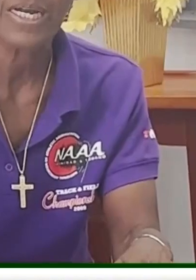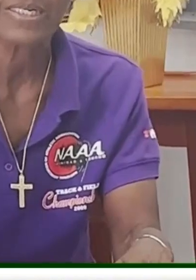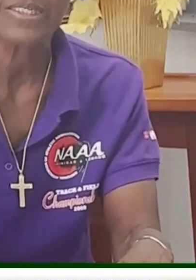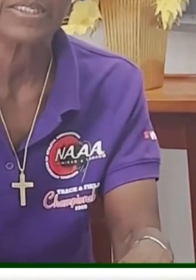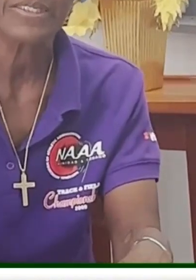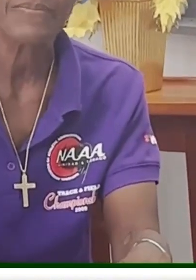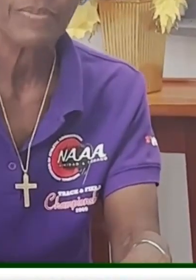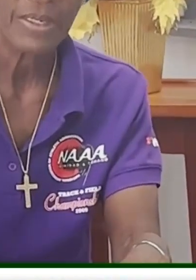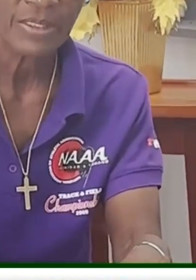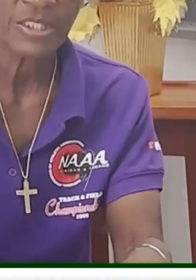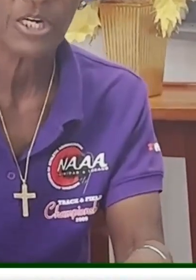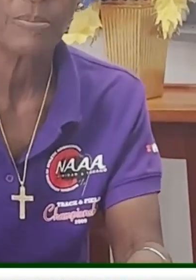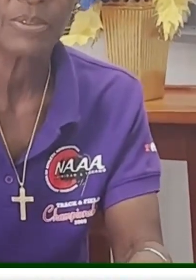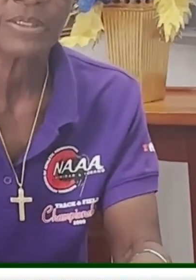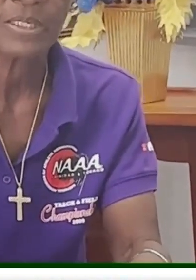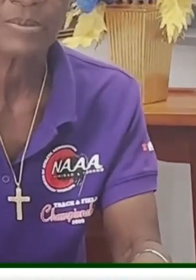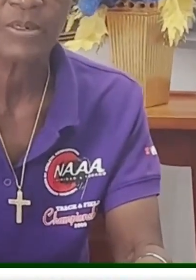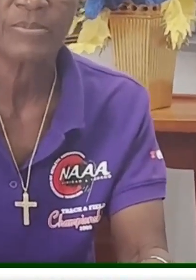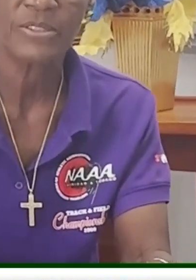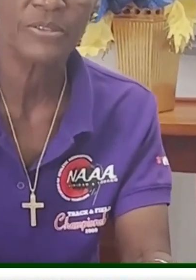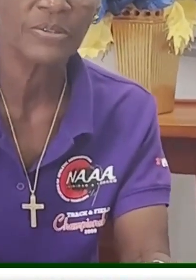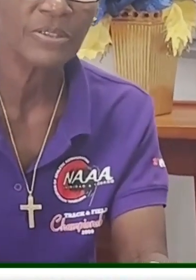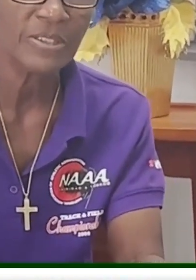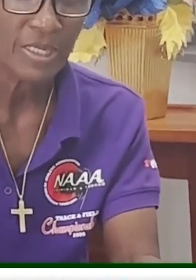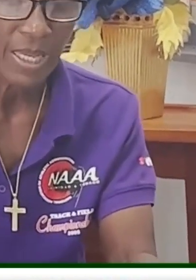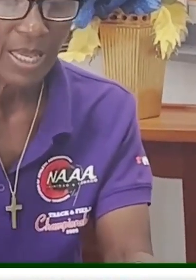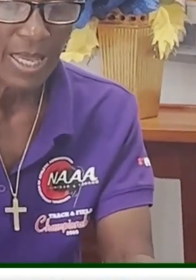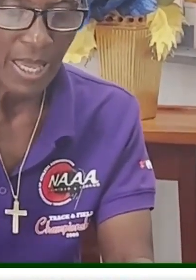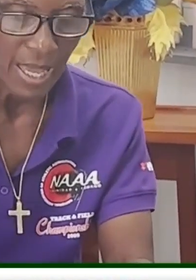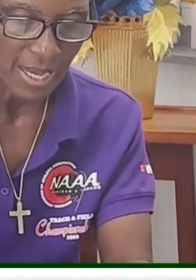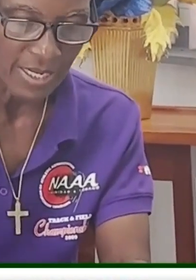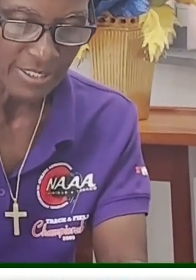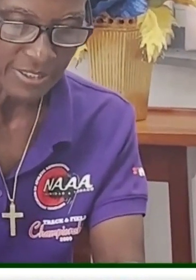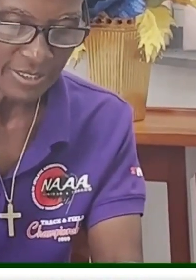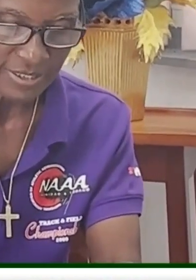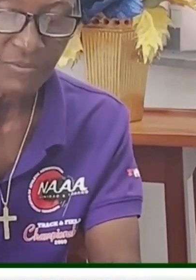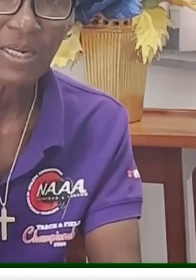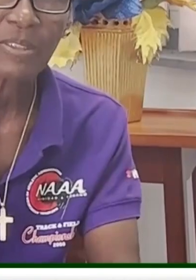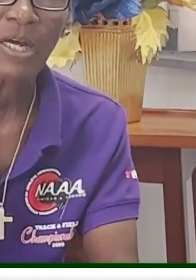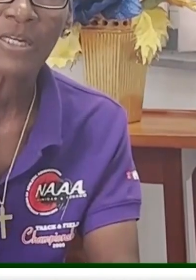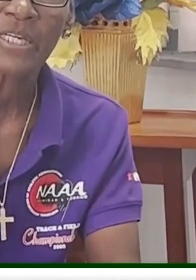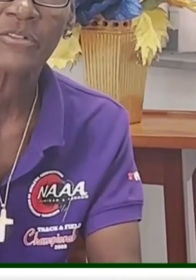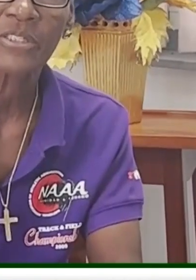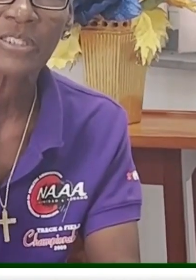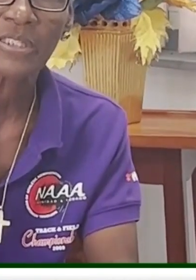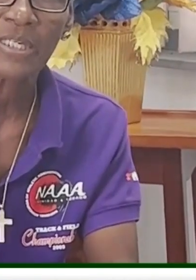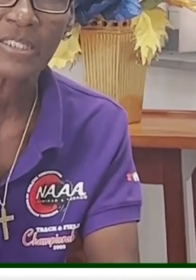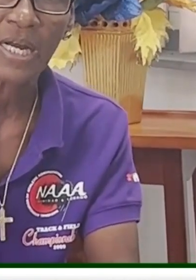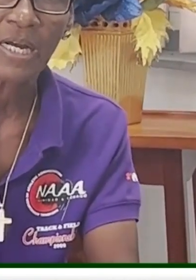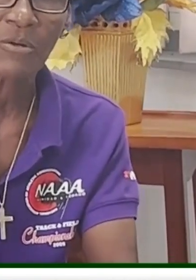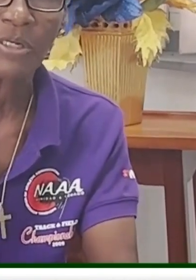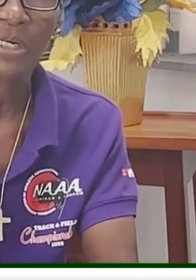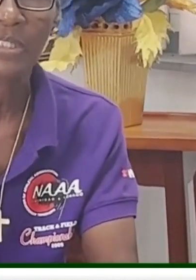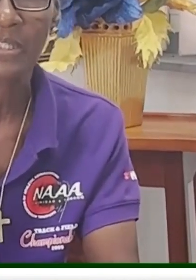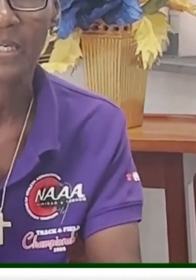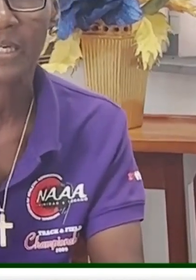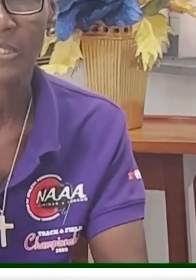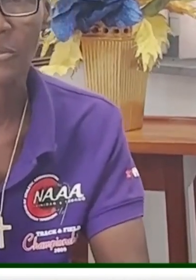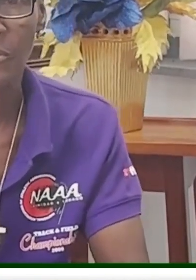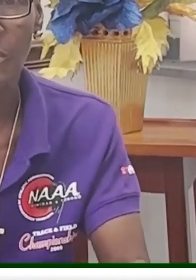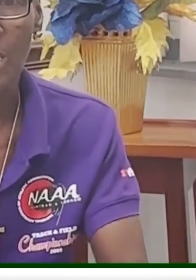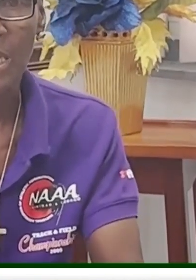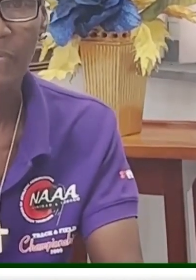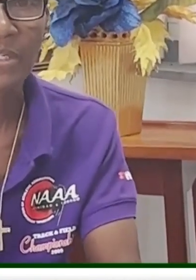recently started the shot put in the primary schools, and it's developed a lot of interest. The kids that are going on to